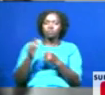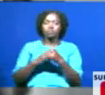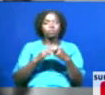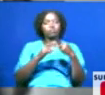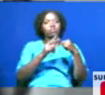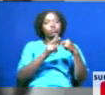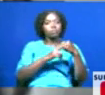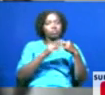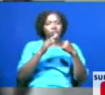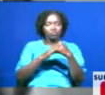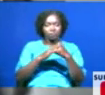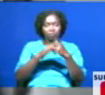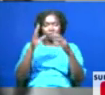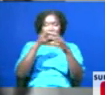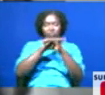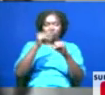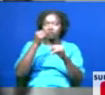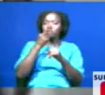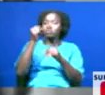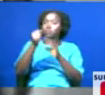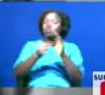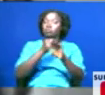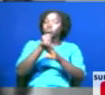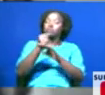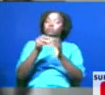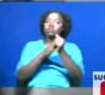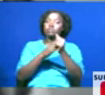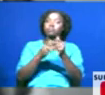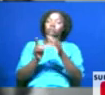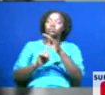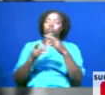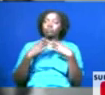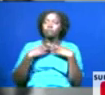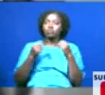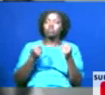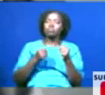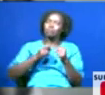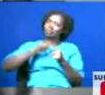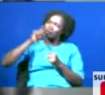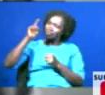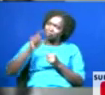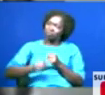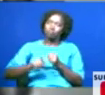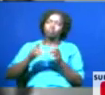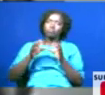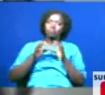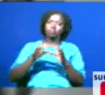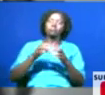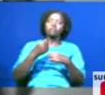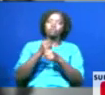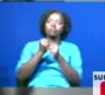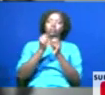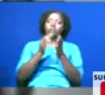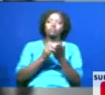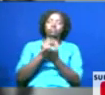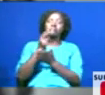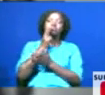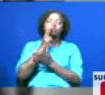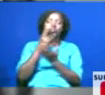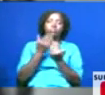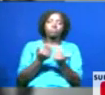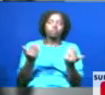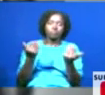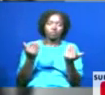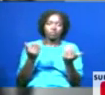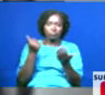1979, President Moi appointed him to head the Ministry of Health. He made it compulsory for manufacturers of tobacco products to